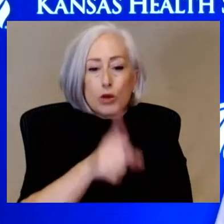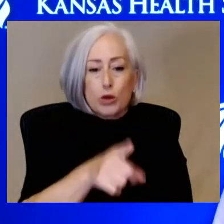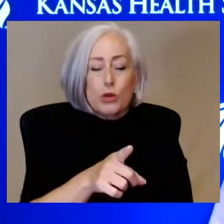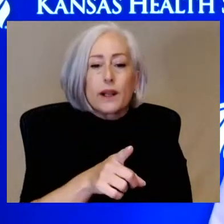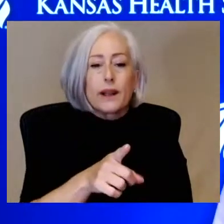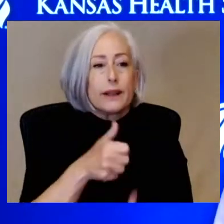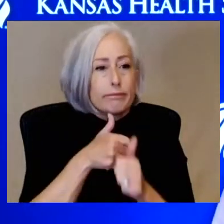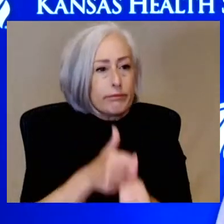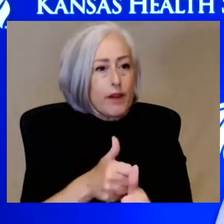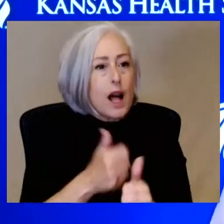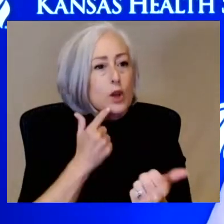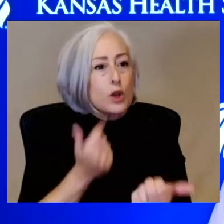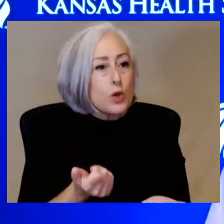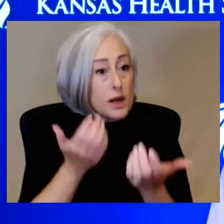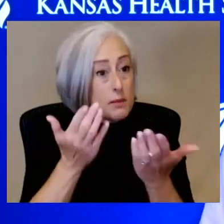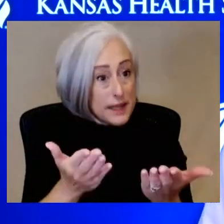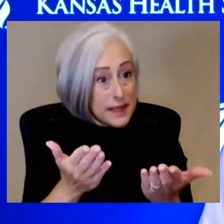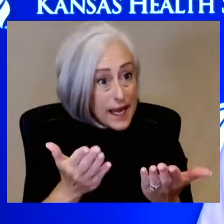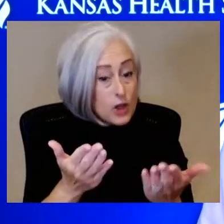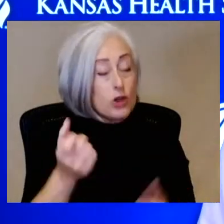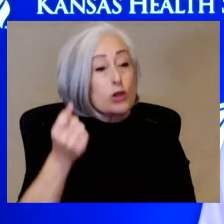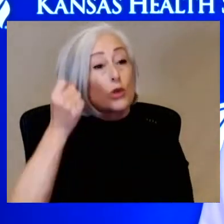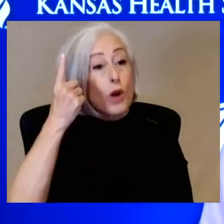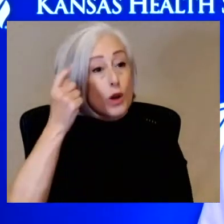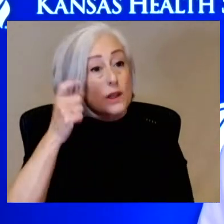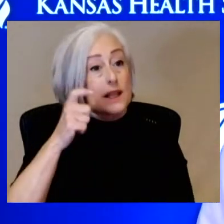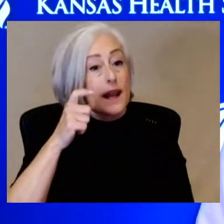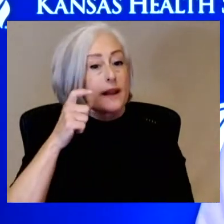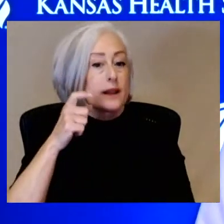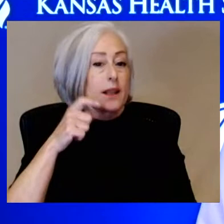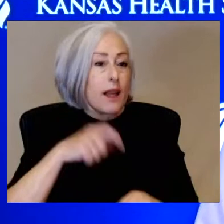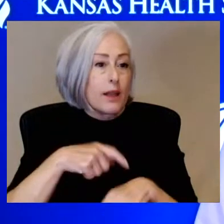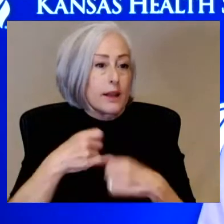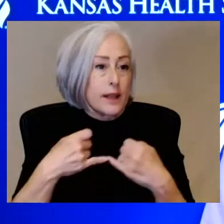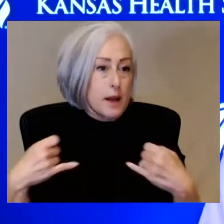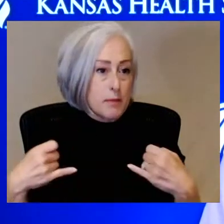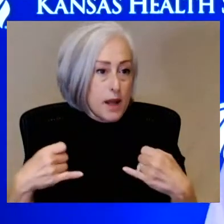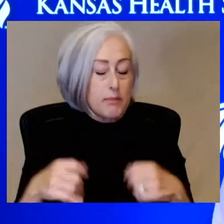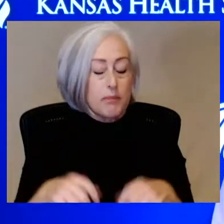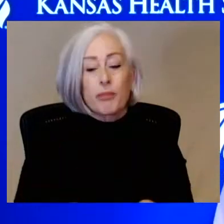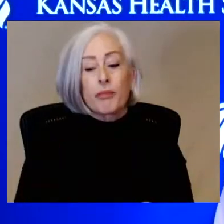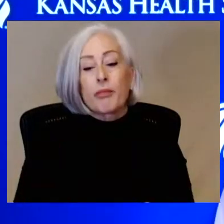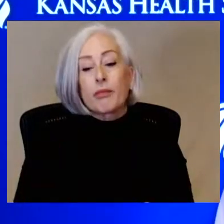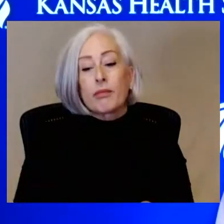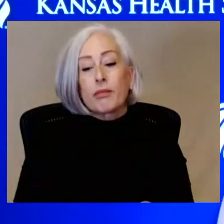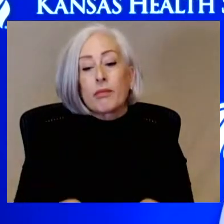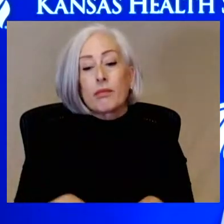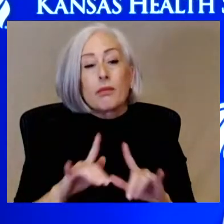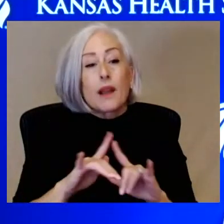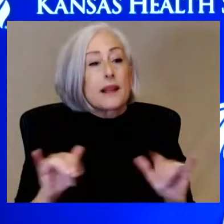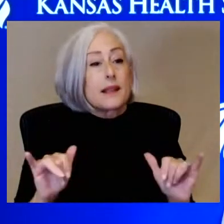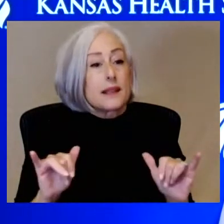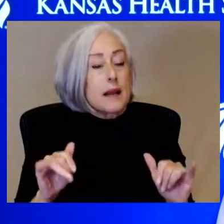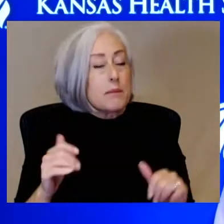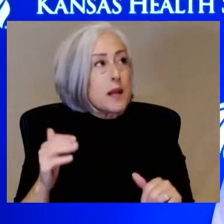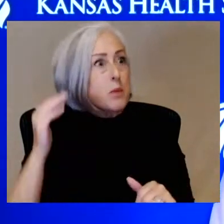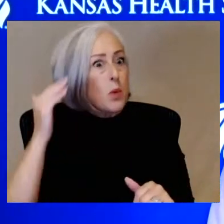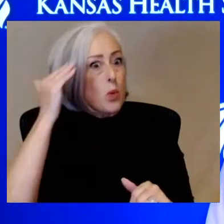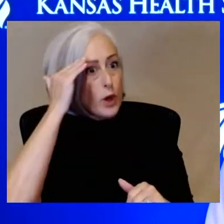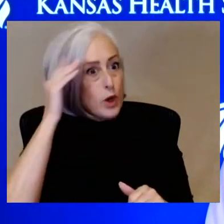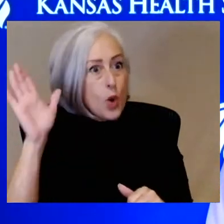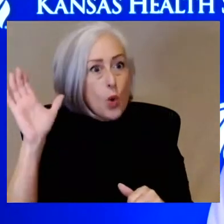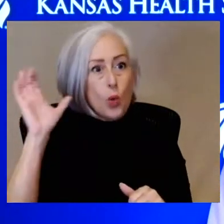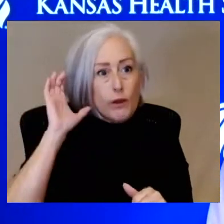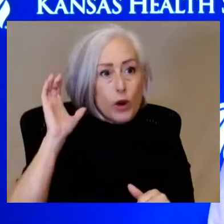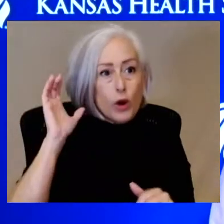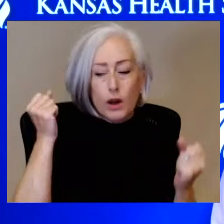and understanding that time frame, but then also understanding we know and have heard how many children have gotten Omicron